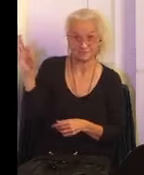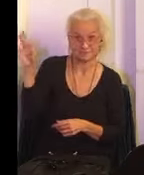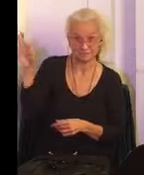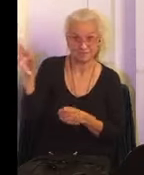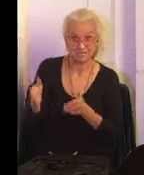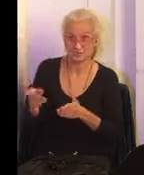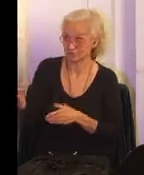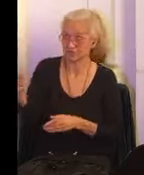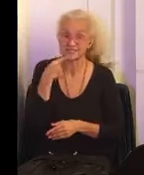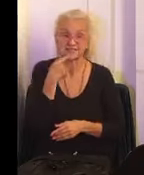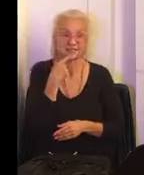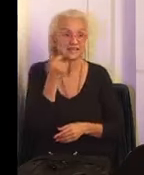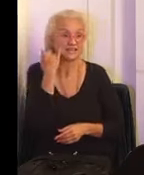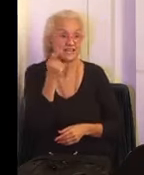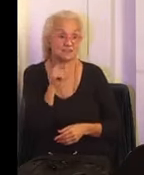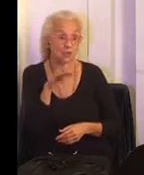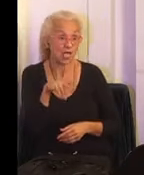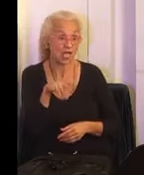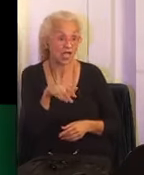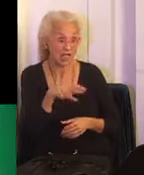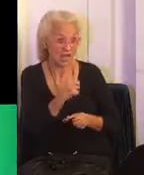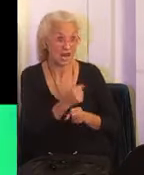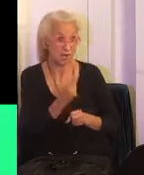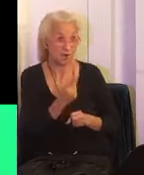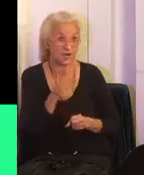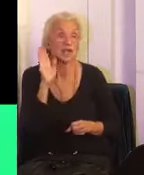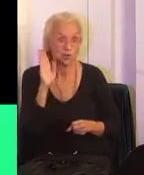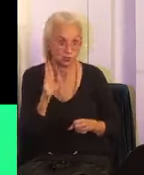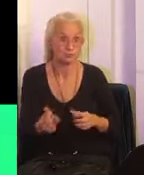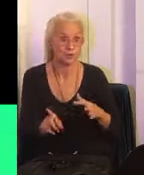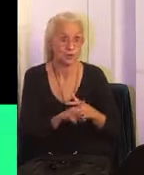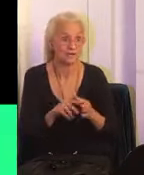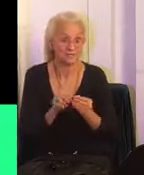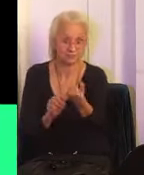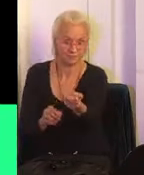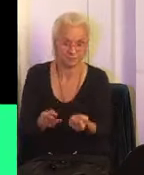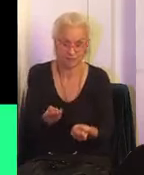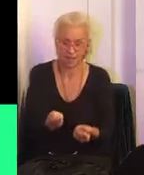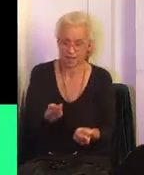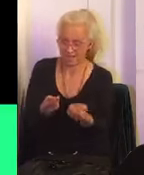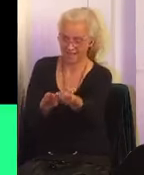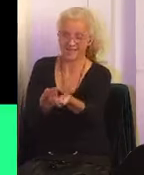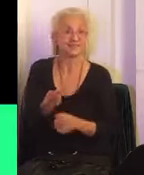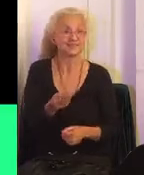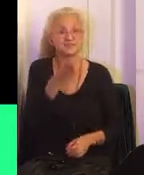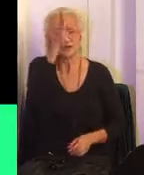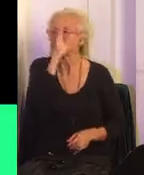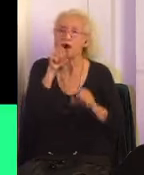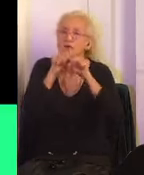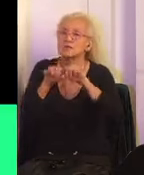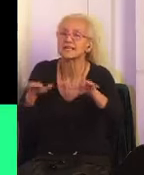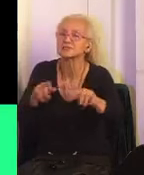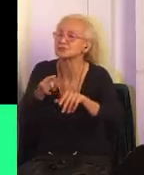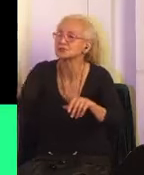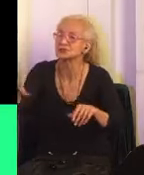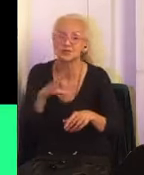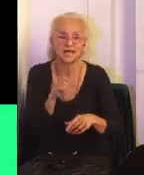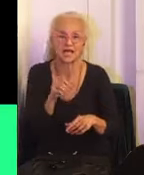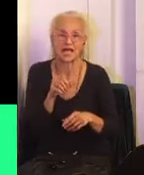if you haven't got one, it'll be coming in the mail. God bless you, and God